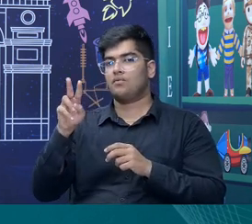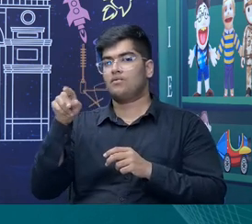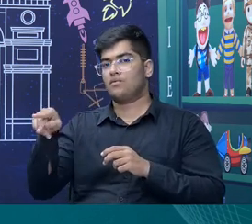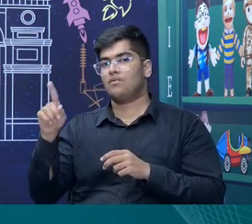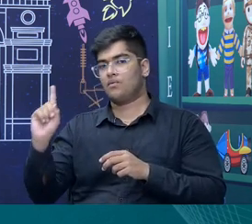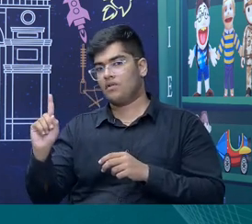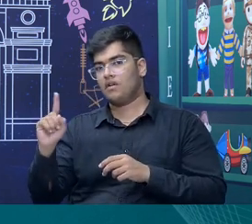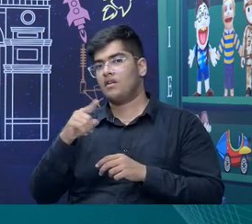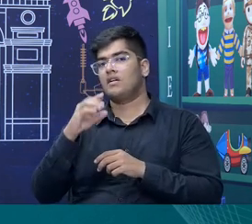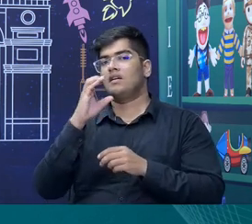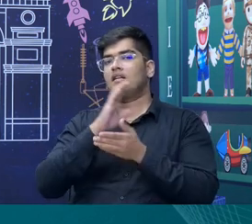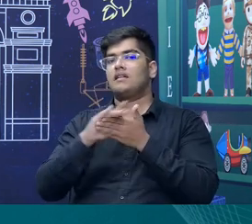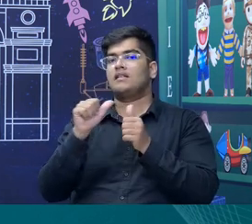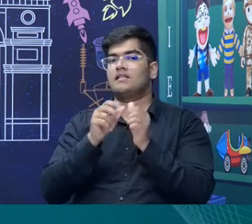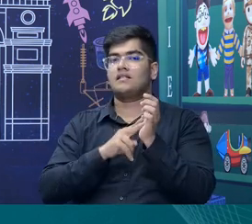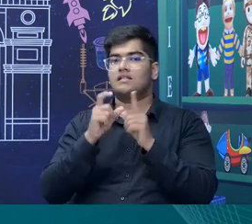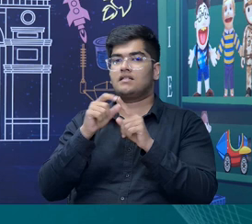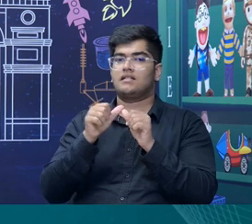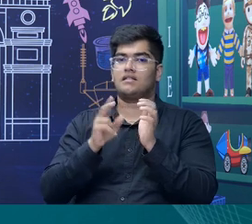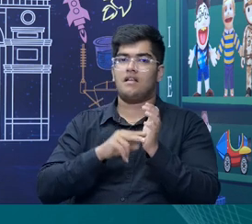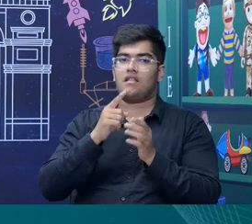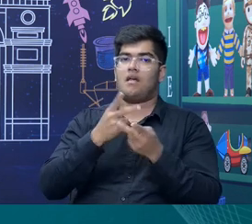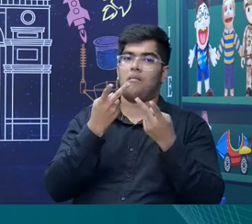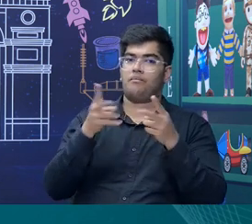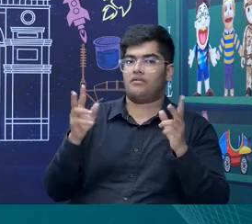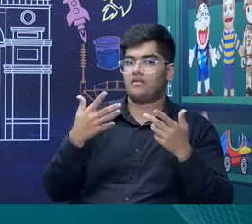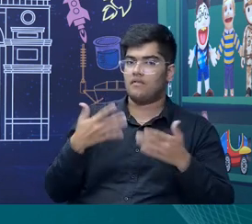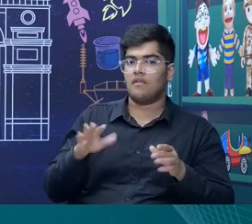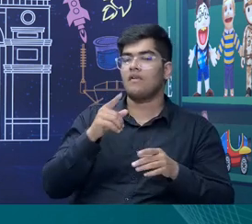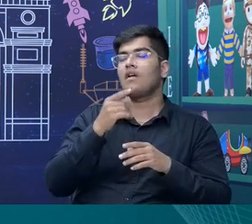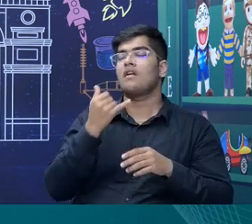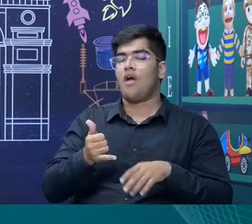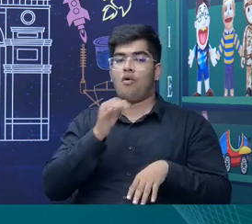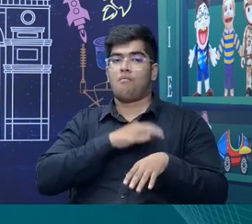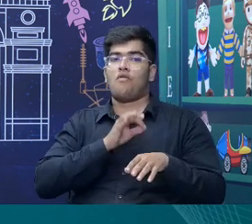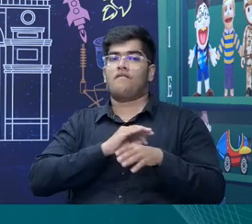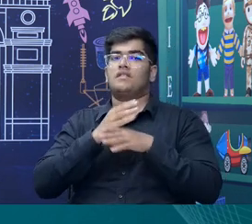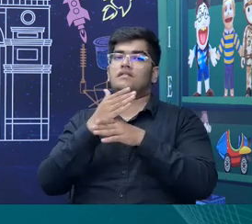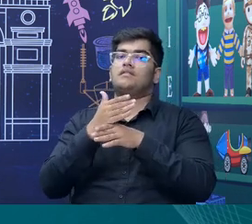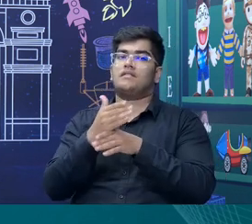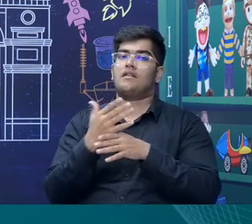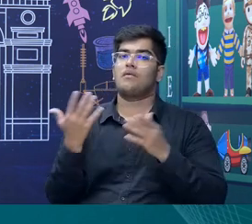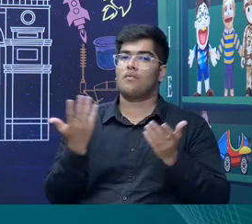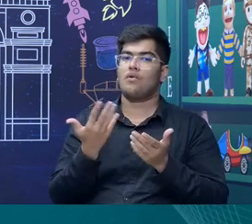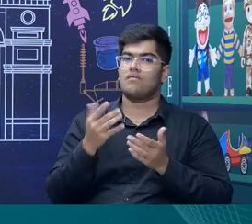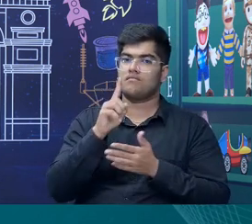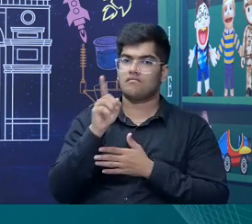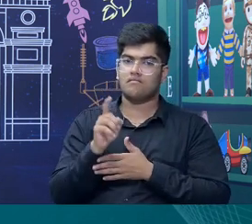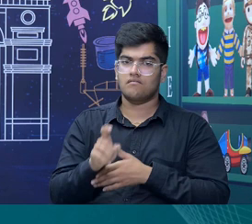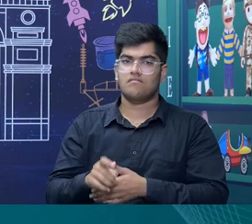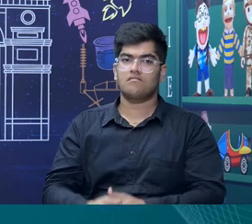chandan retires Nandan and Madan would share prophets in the ratio of